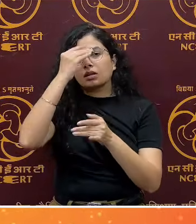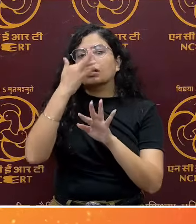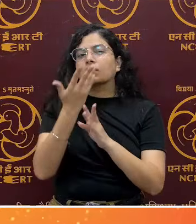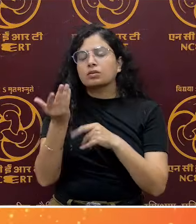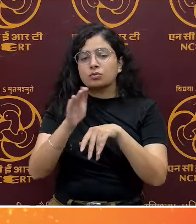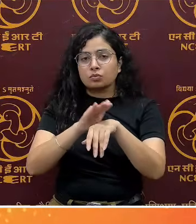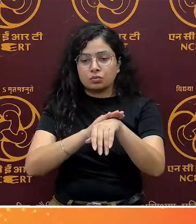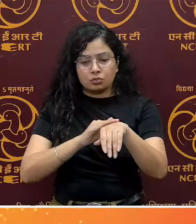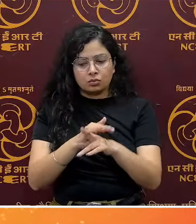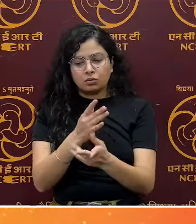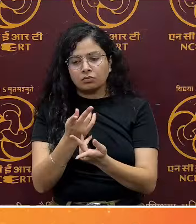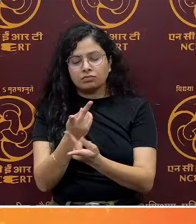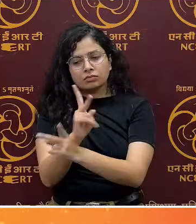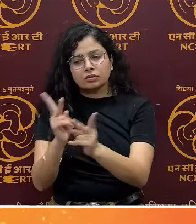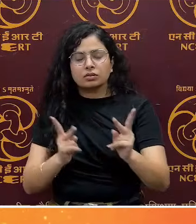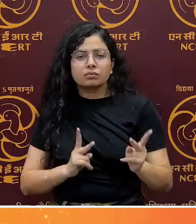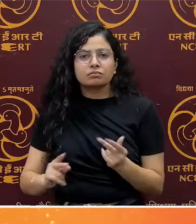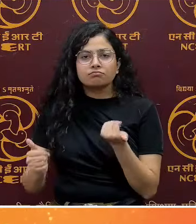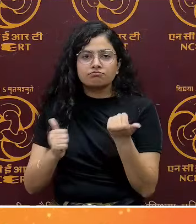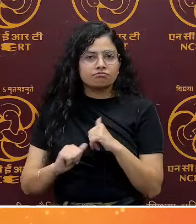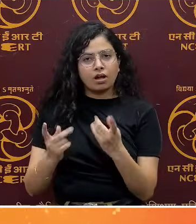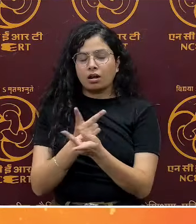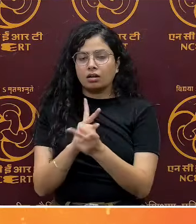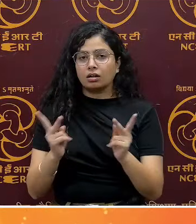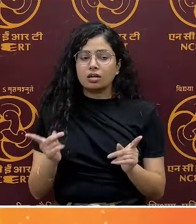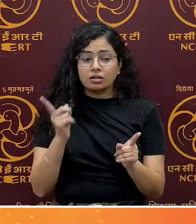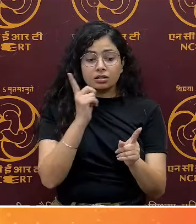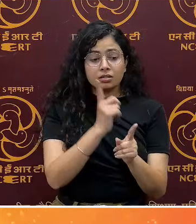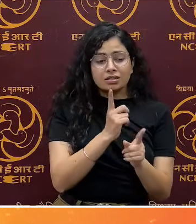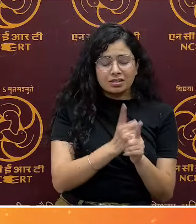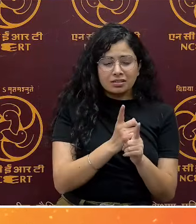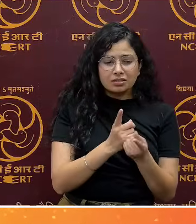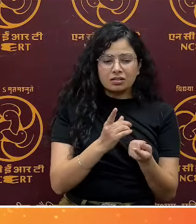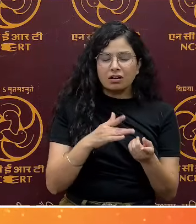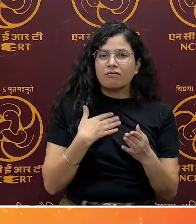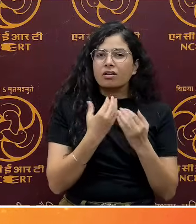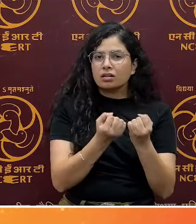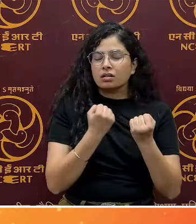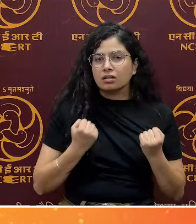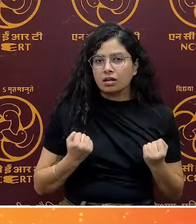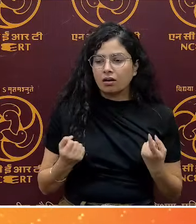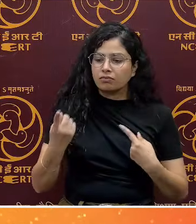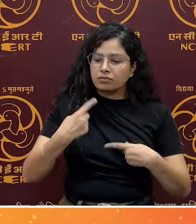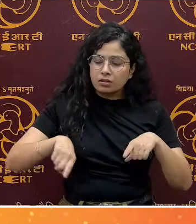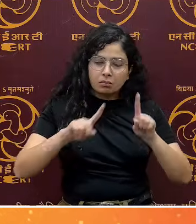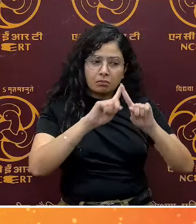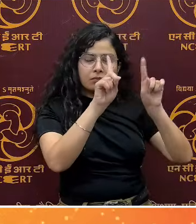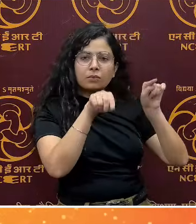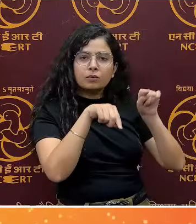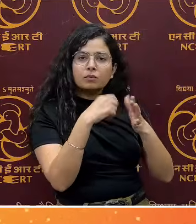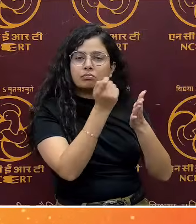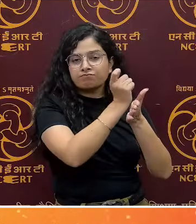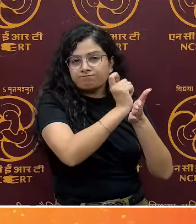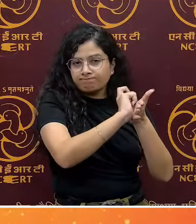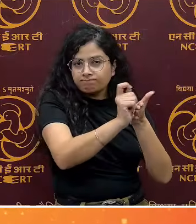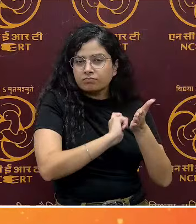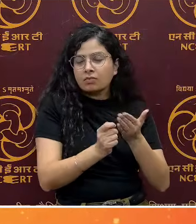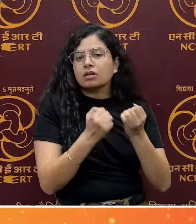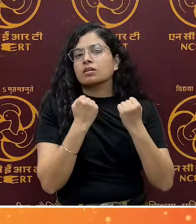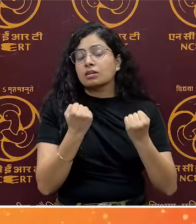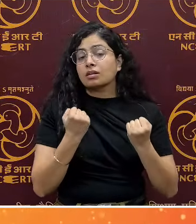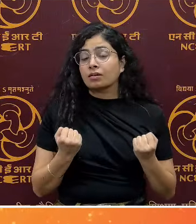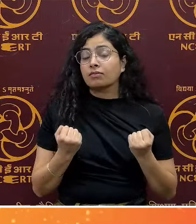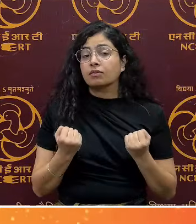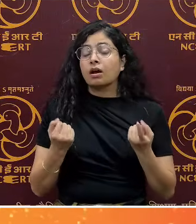Exactly. and teachers struggle to get them all on the same board in the same pace. So